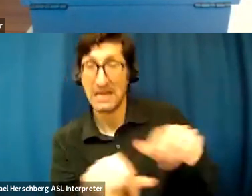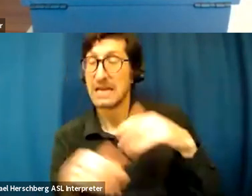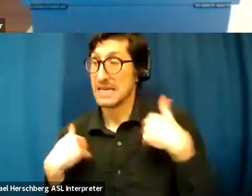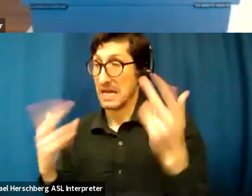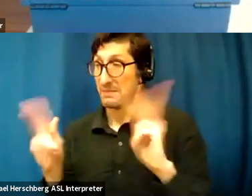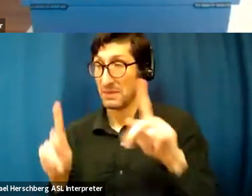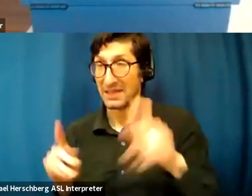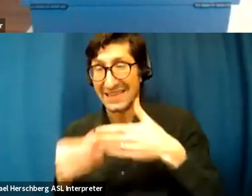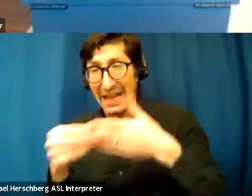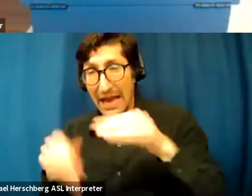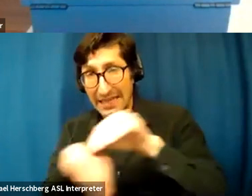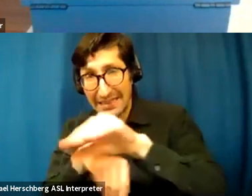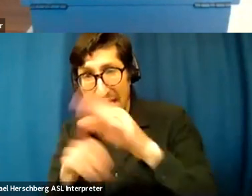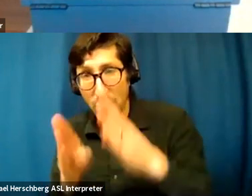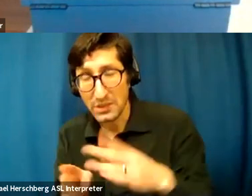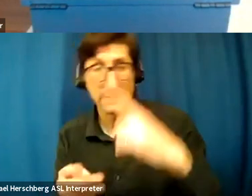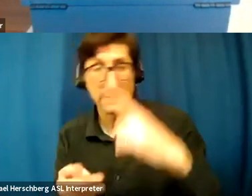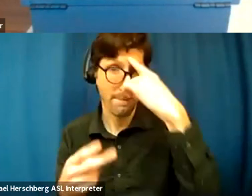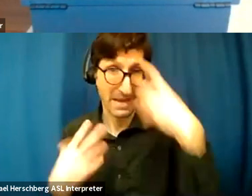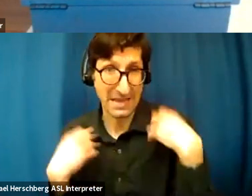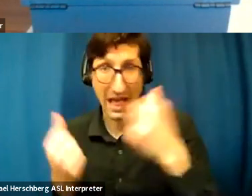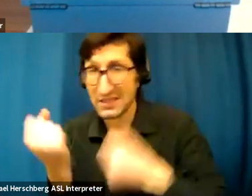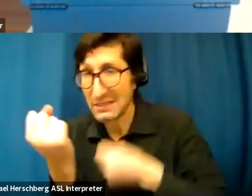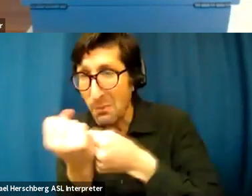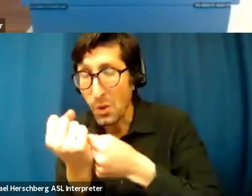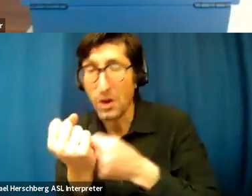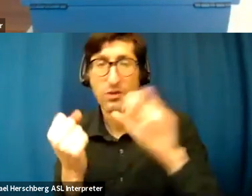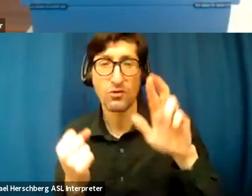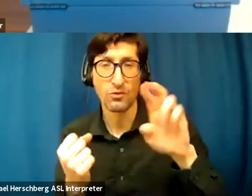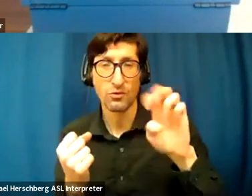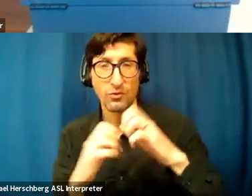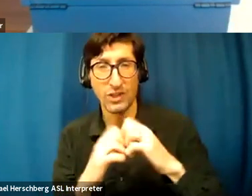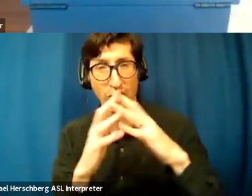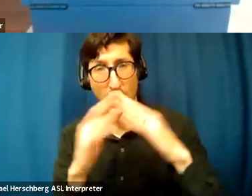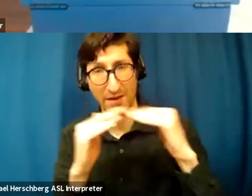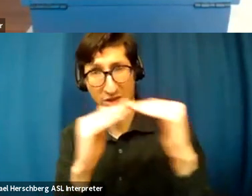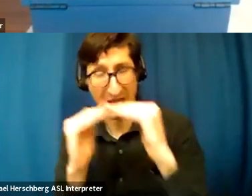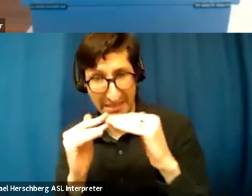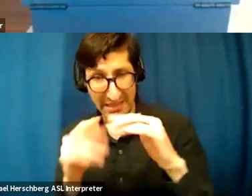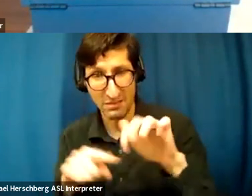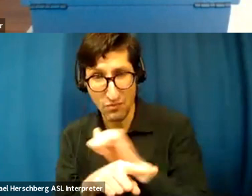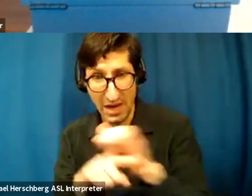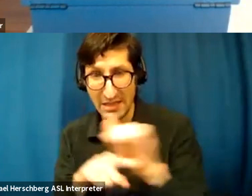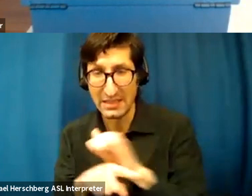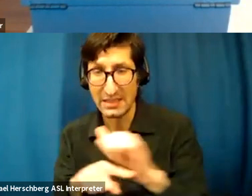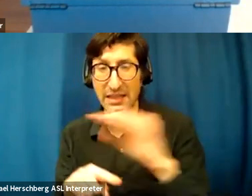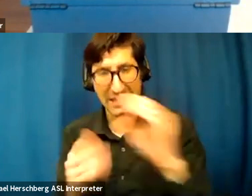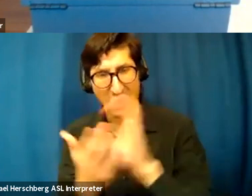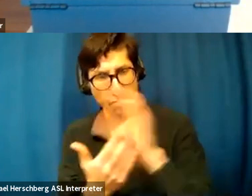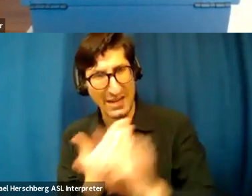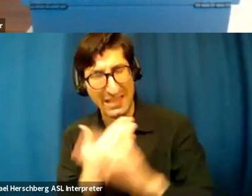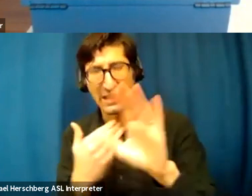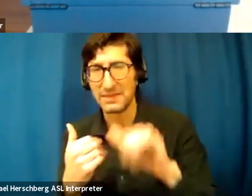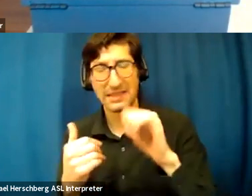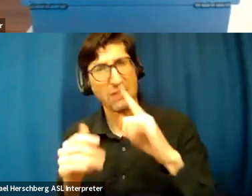counselors, mental health support, restorative justice practices, and curriculums that aim to dig deeper than the surface, focus